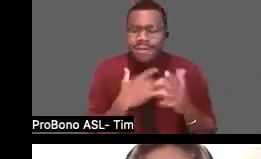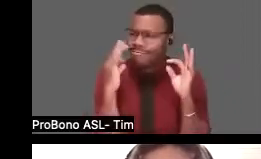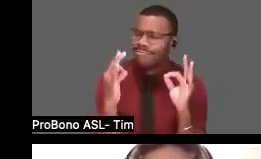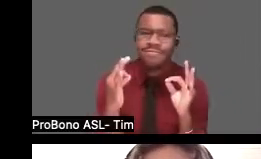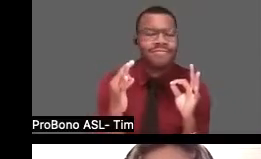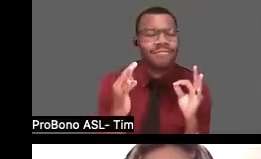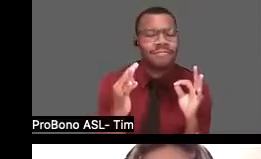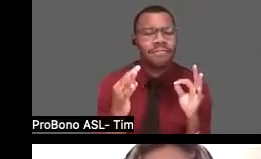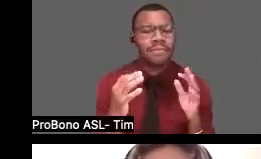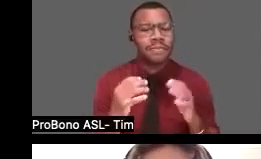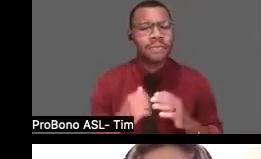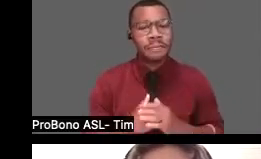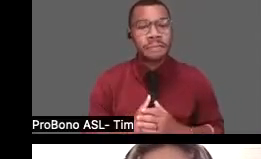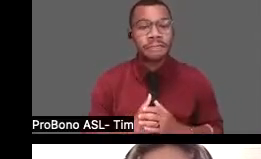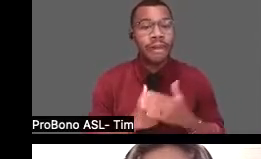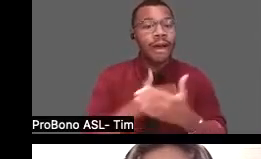Next slide.